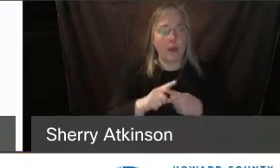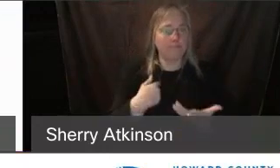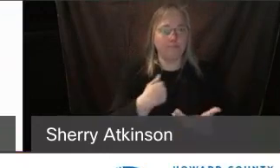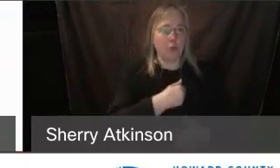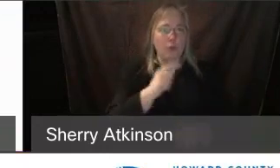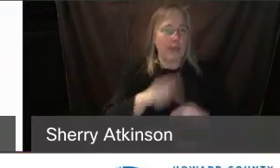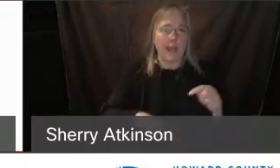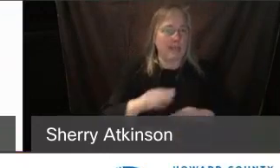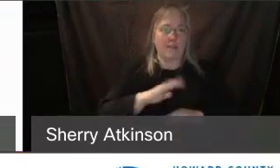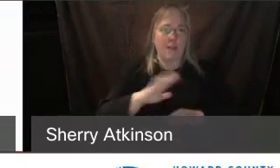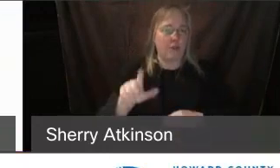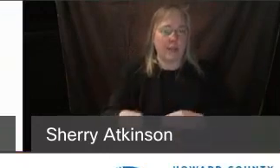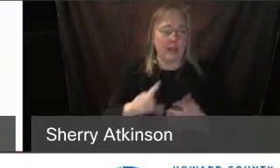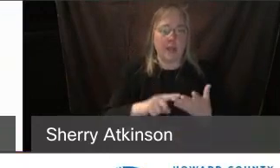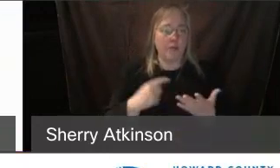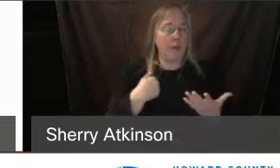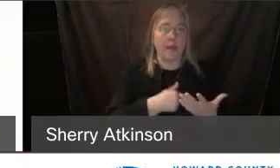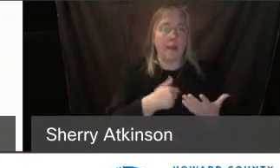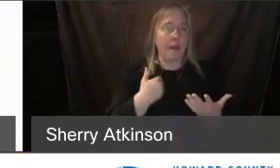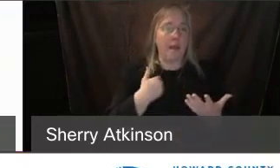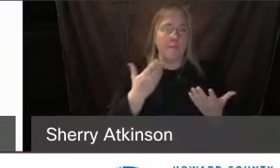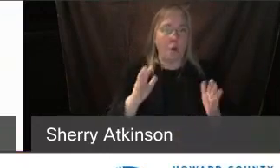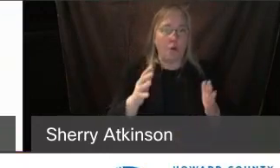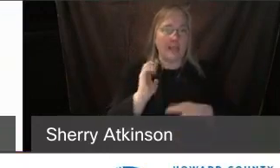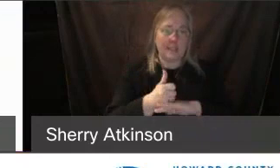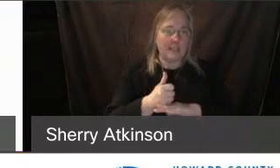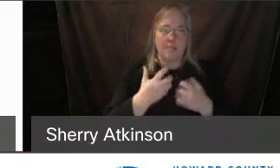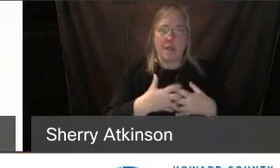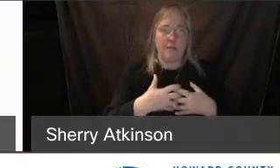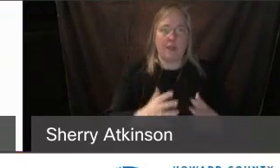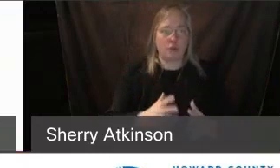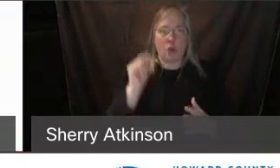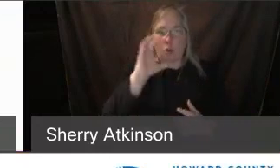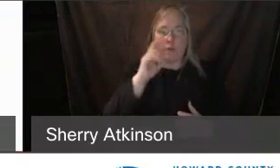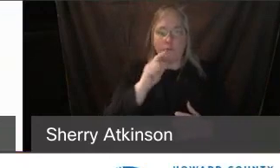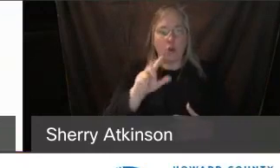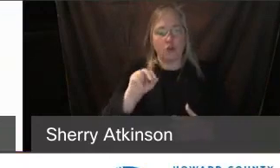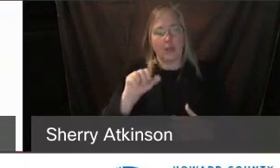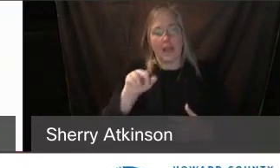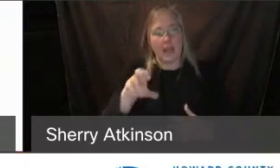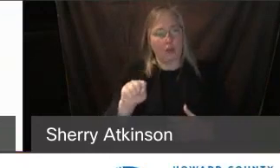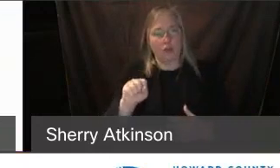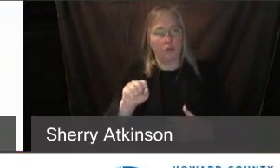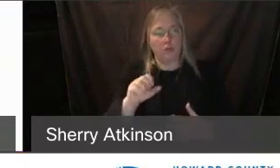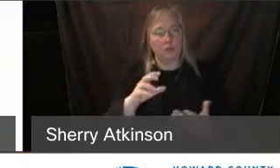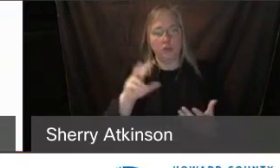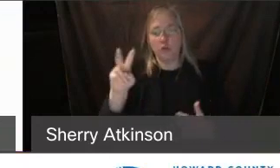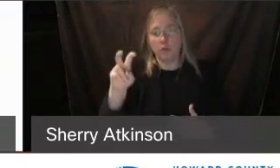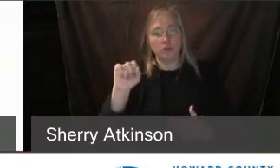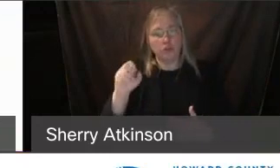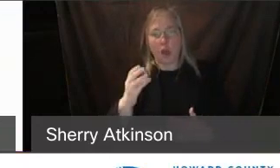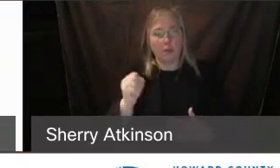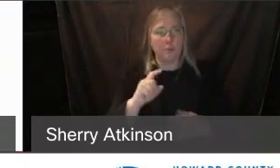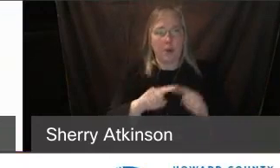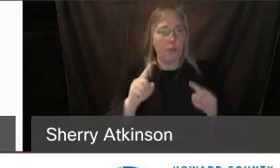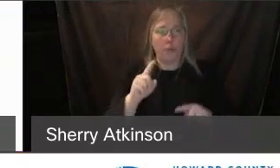And we have an existing manufacturer that's looking for 30 acres, 200 jobs, and we can't satisfy their needs. So just to give you a sense of some of